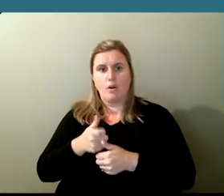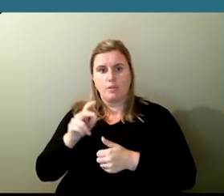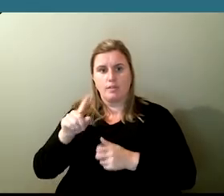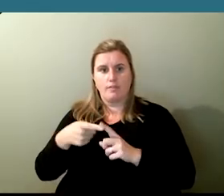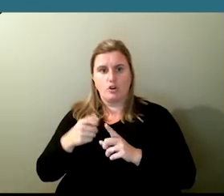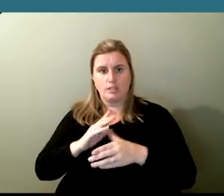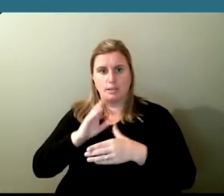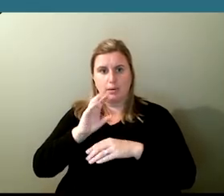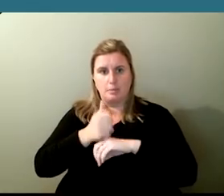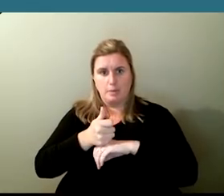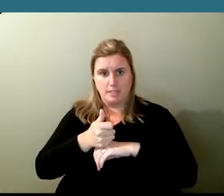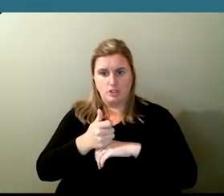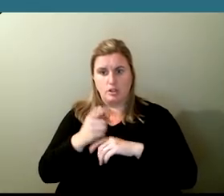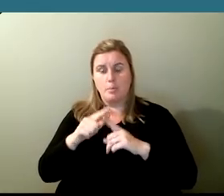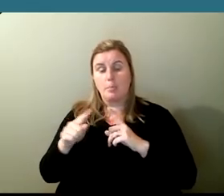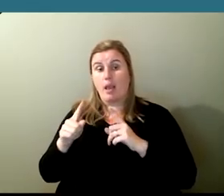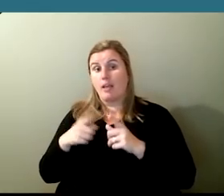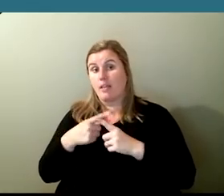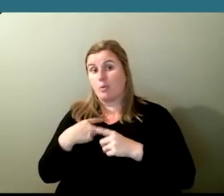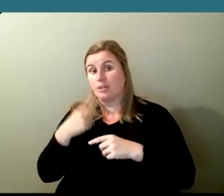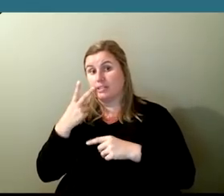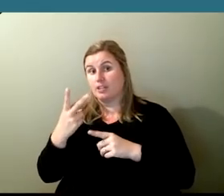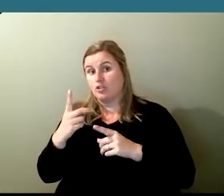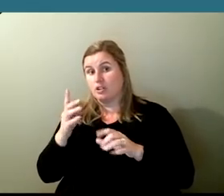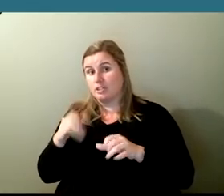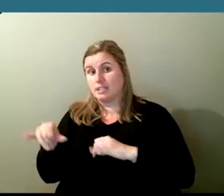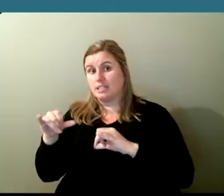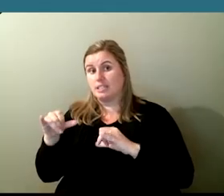implementation. But again, what we see is that there is a consistent